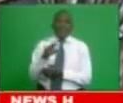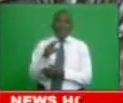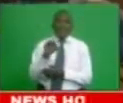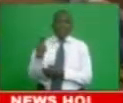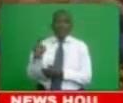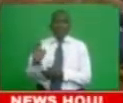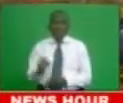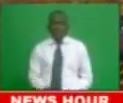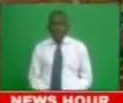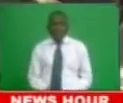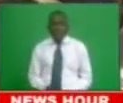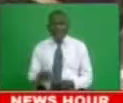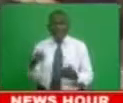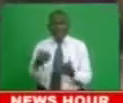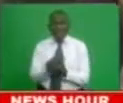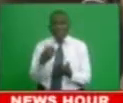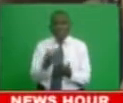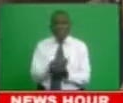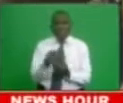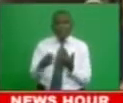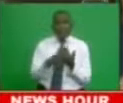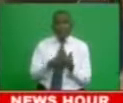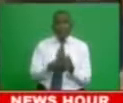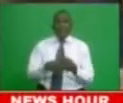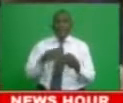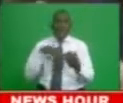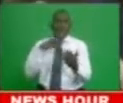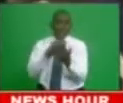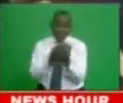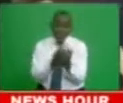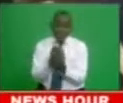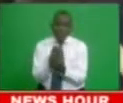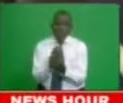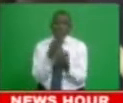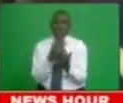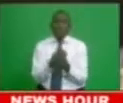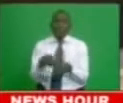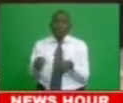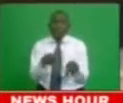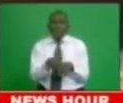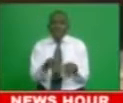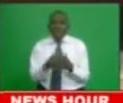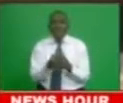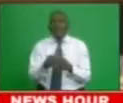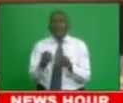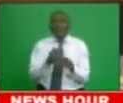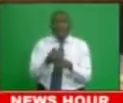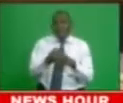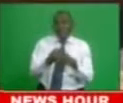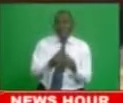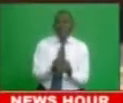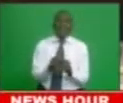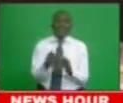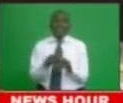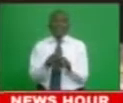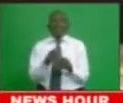32,830,392 Ghana cedis. The modest gain made by the bank was achieved through an impressive performance in the areas of interest income, commission